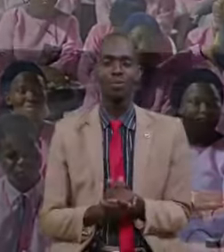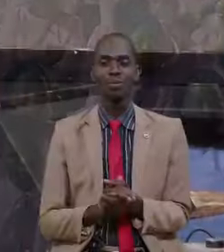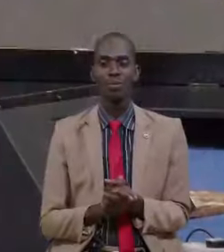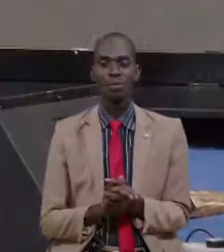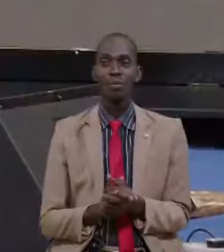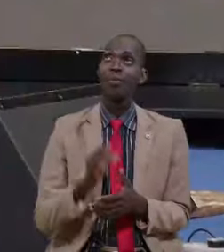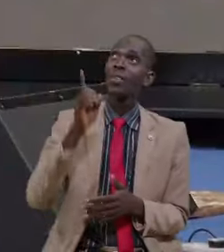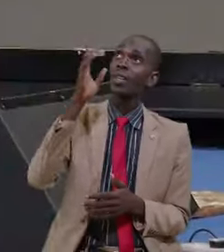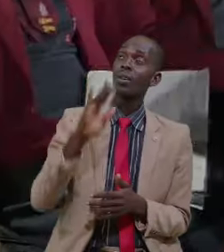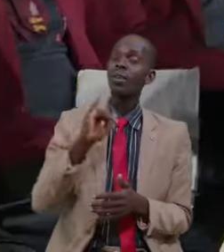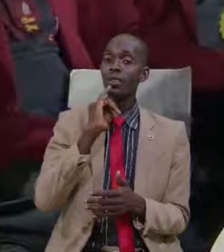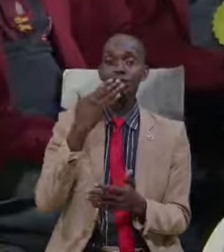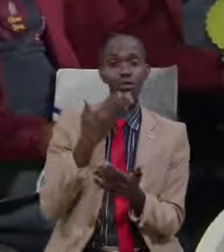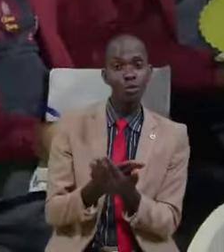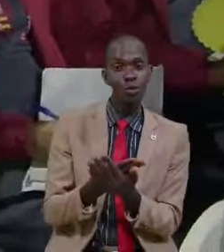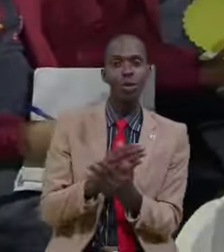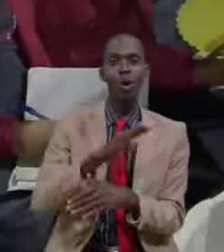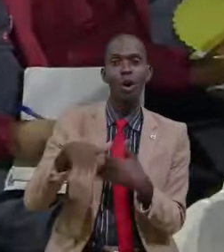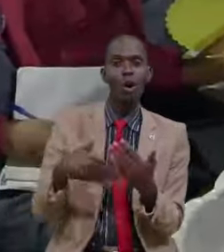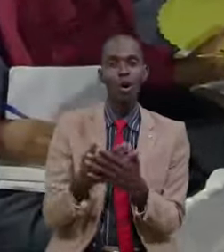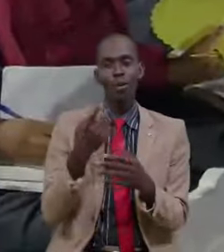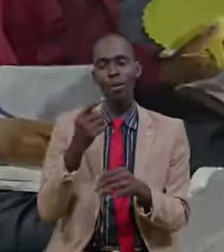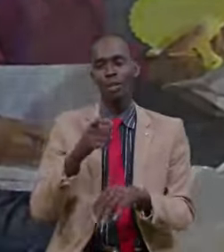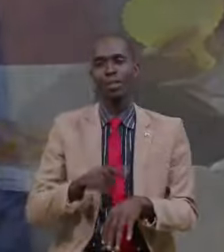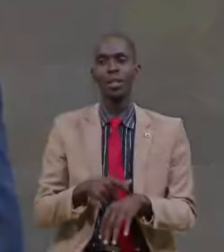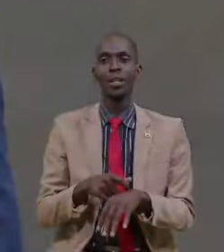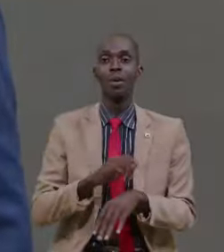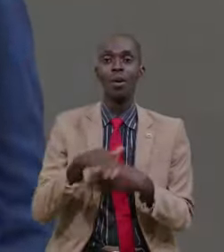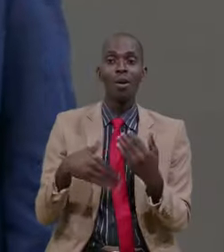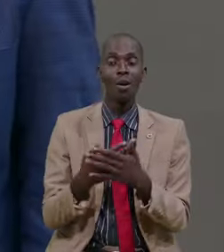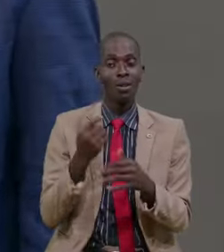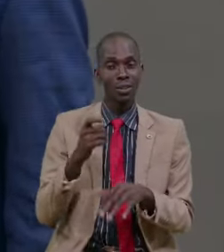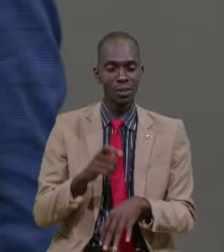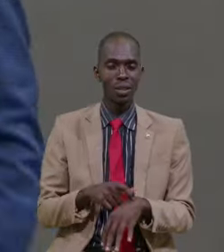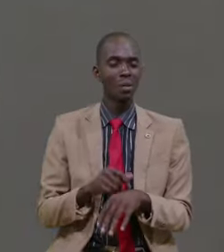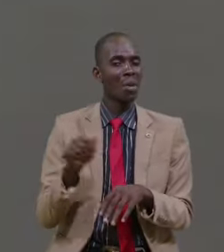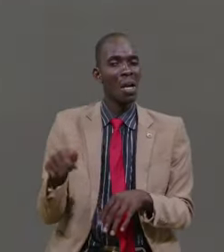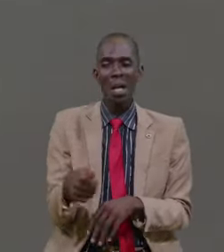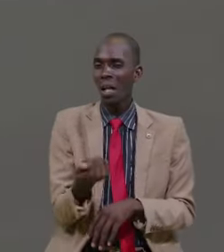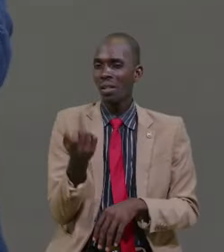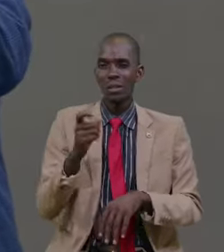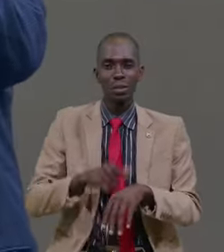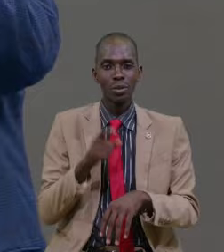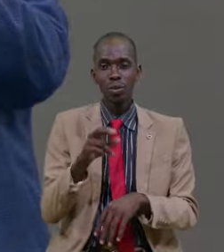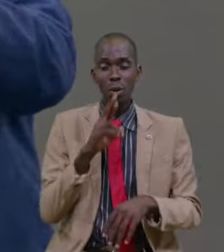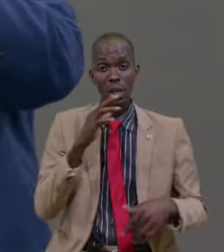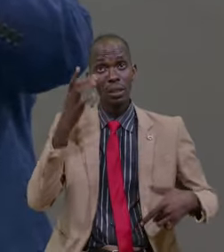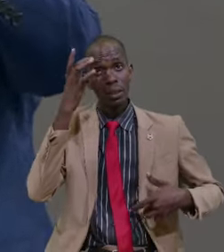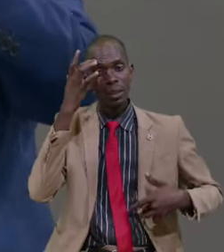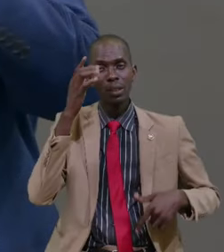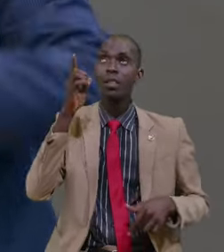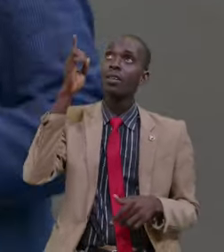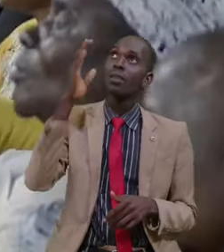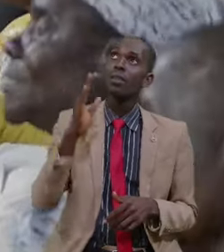God is good. All the time. Anytime you are sick, God